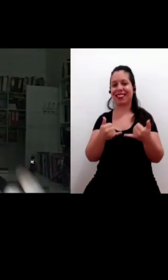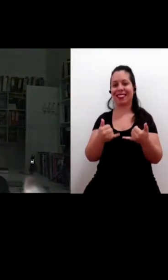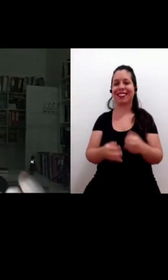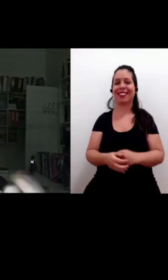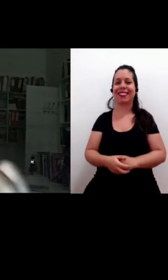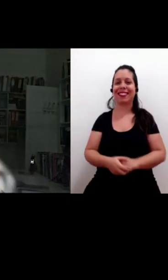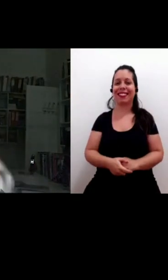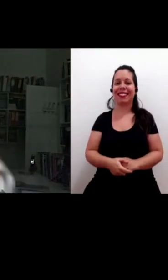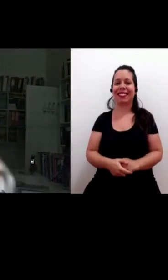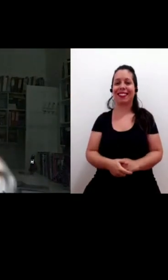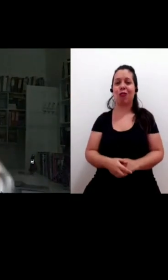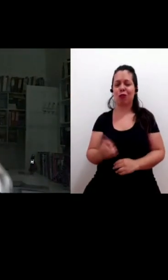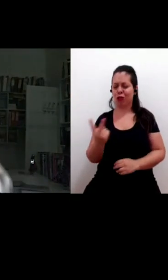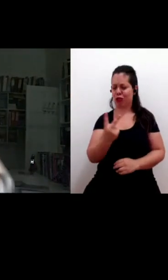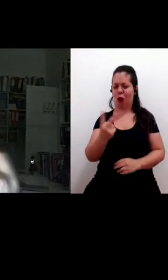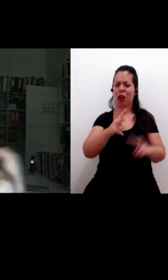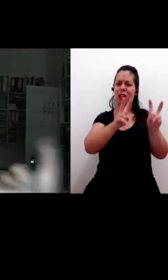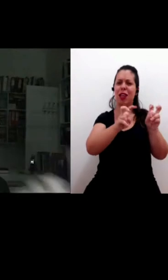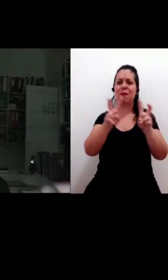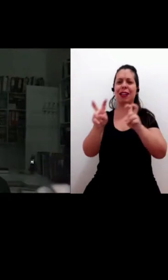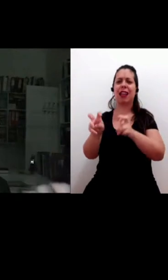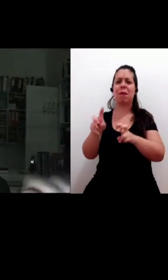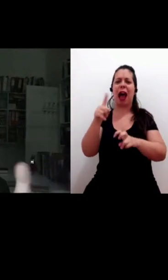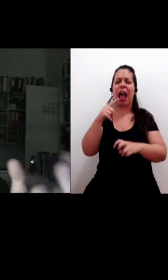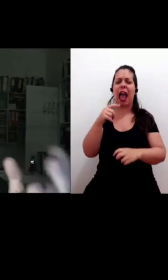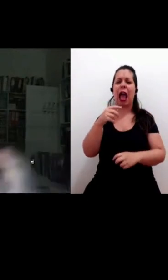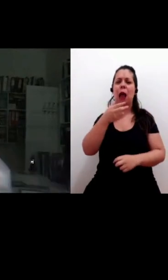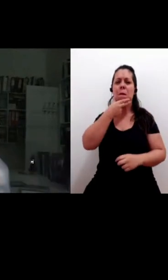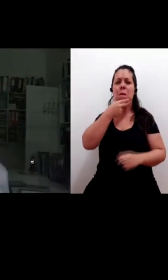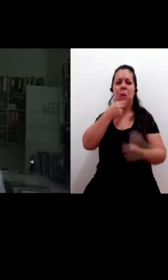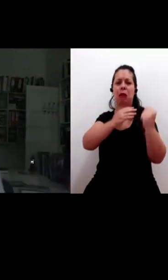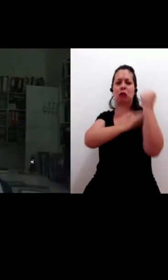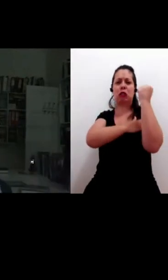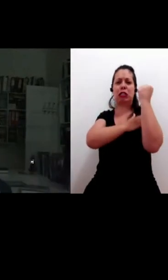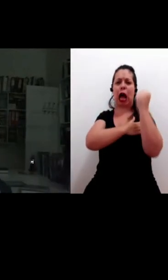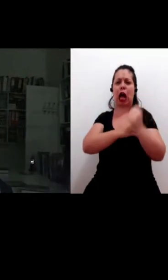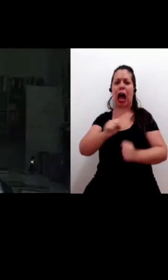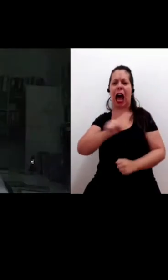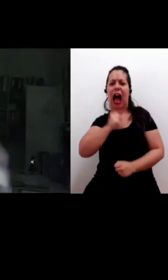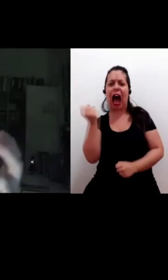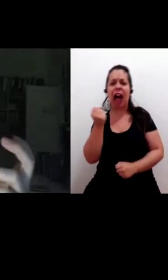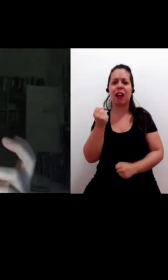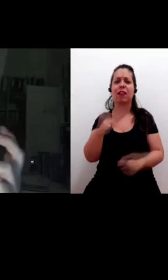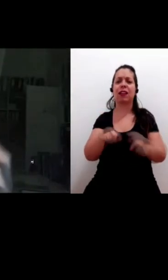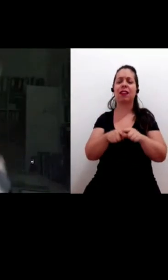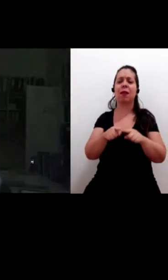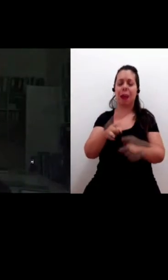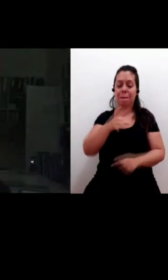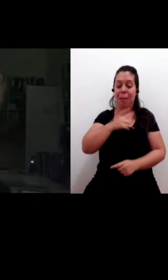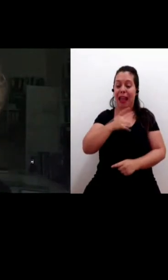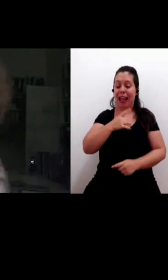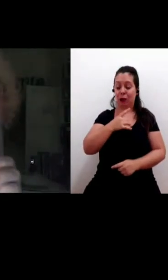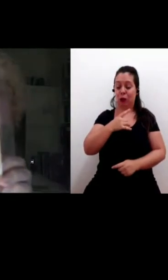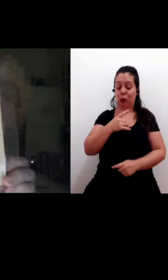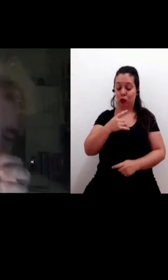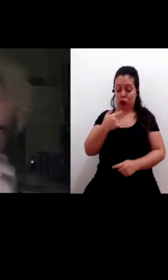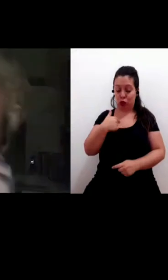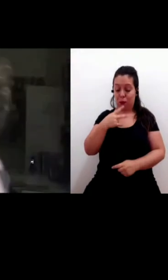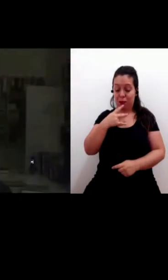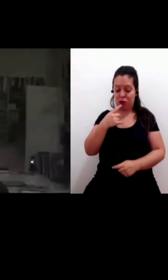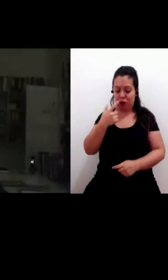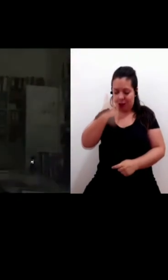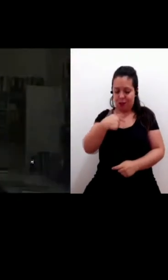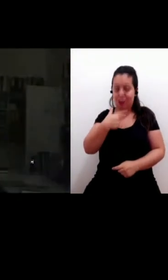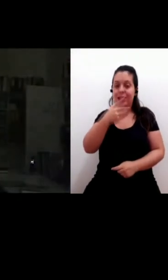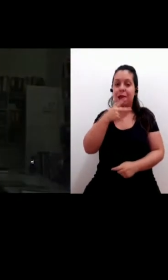and rage and fear of parenthood. Like Jack Nicholson in this film is afraid of being a